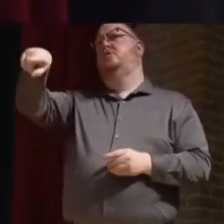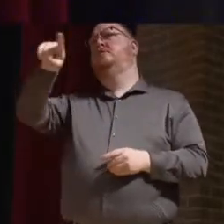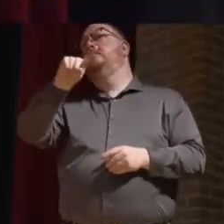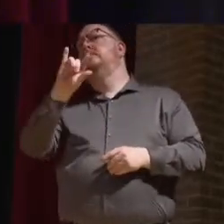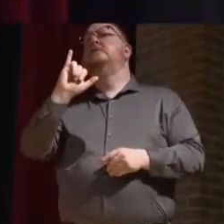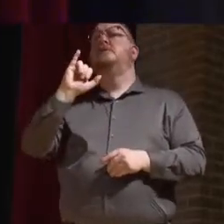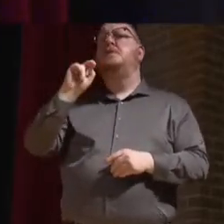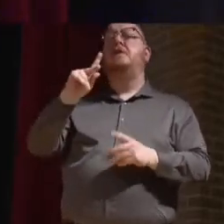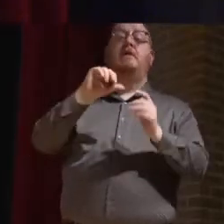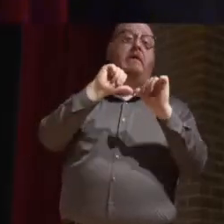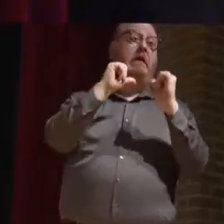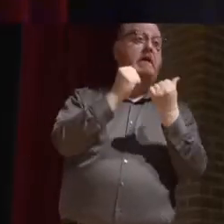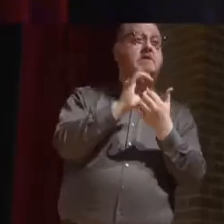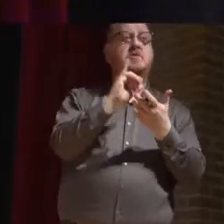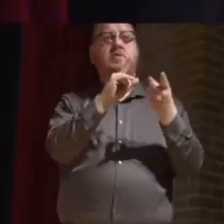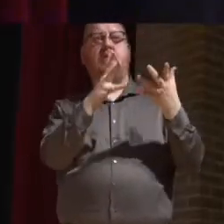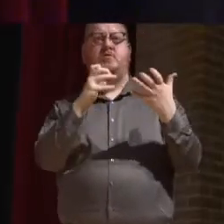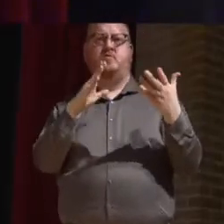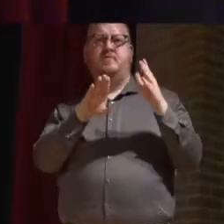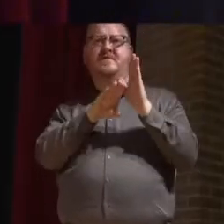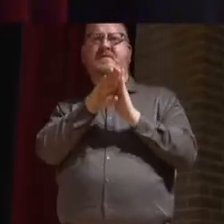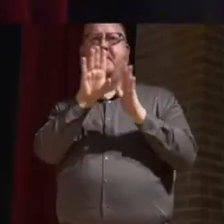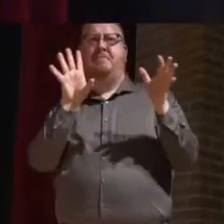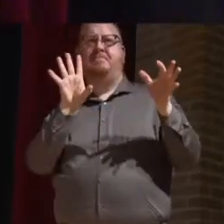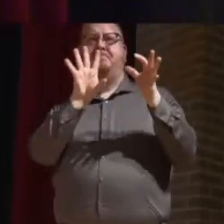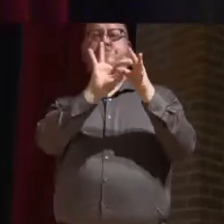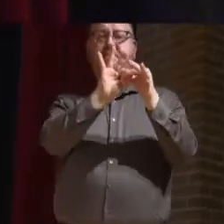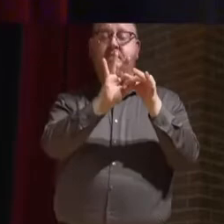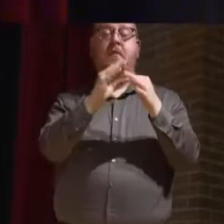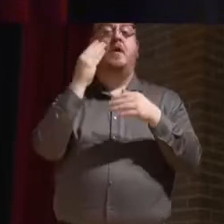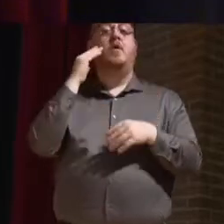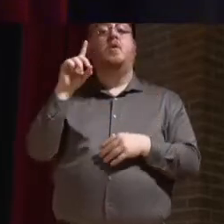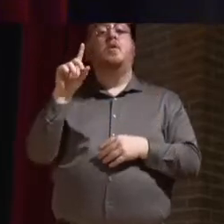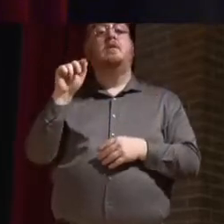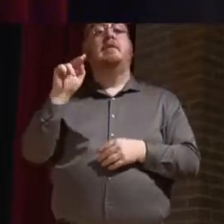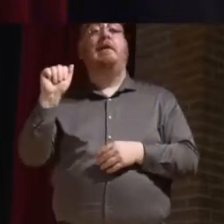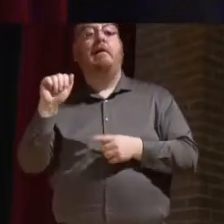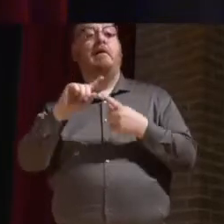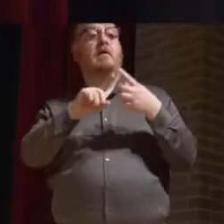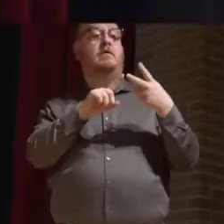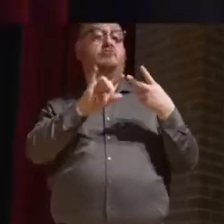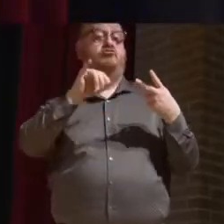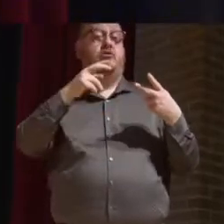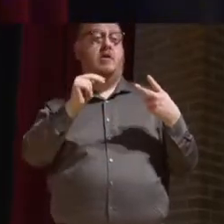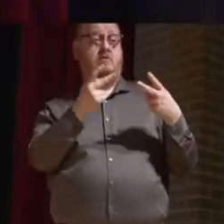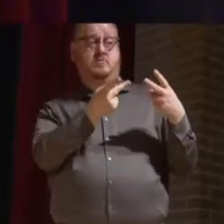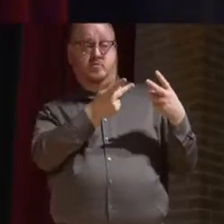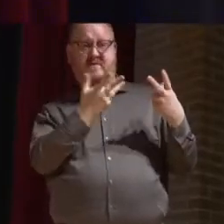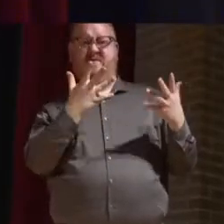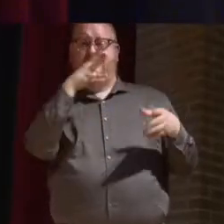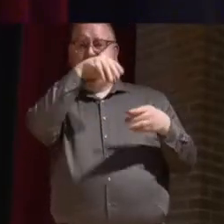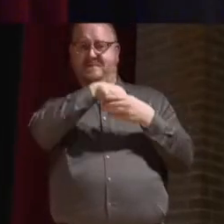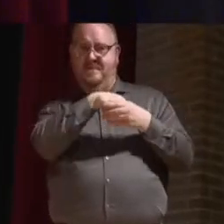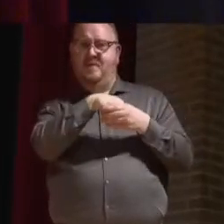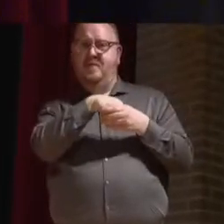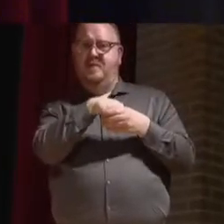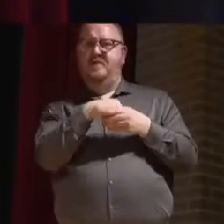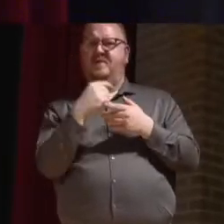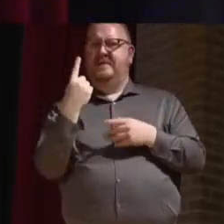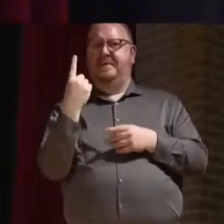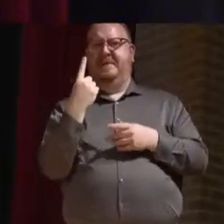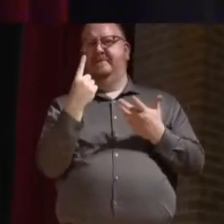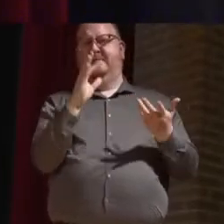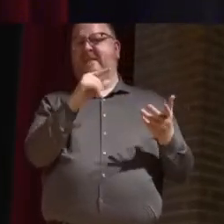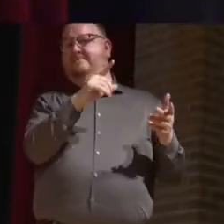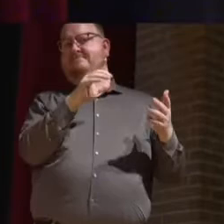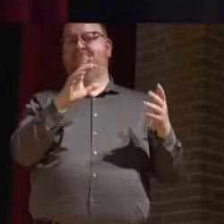bridge. And I know that Dana and John have participated in something similar to that we've been doing